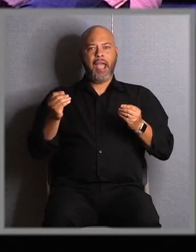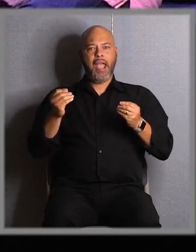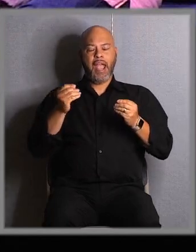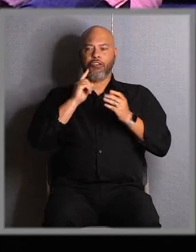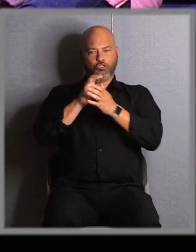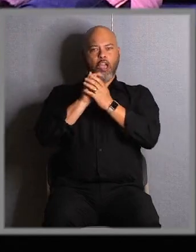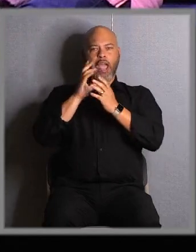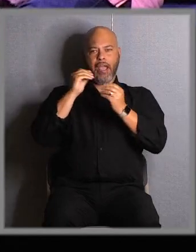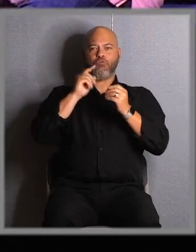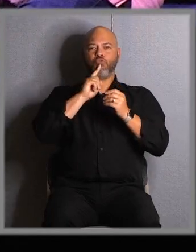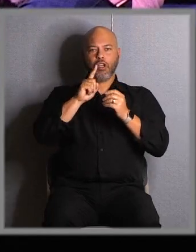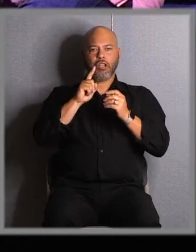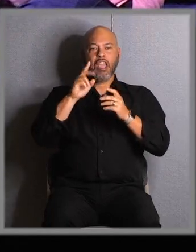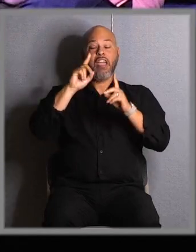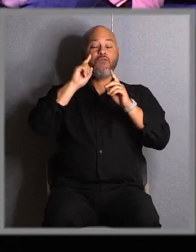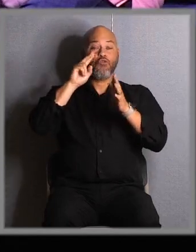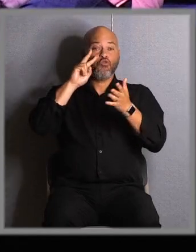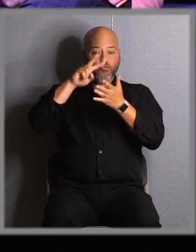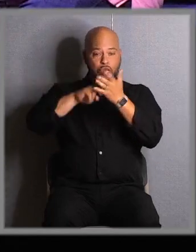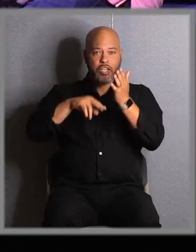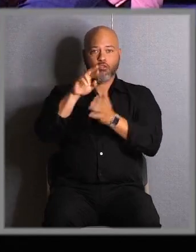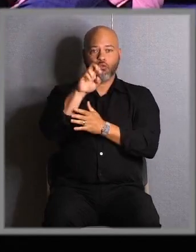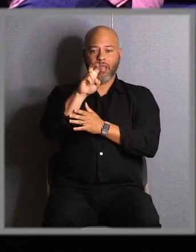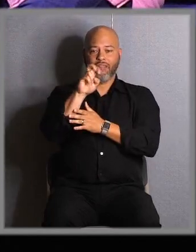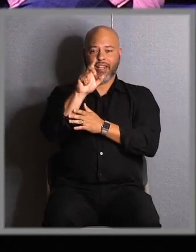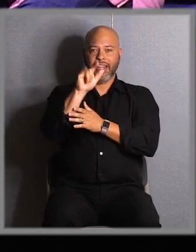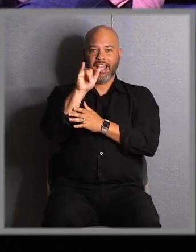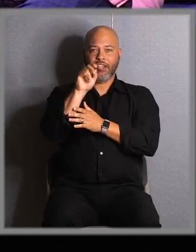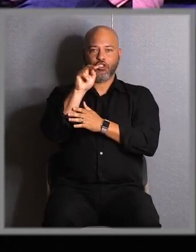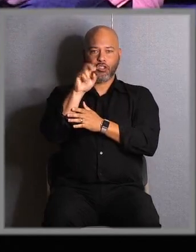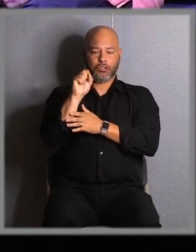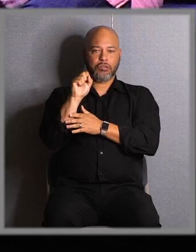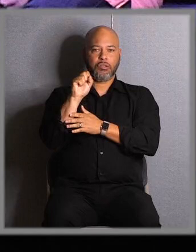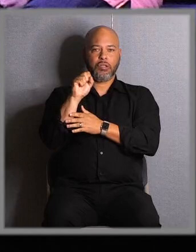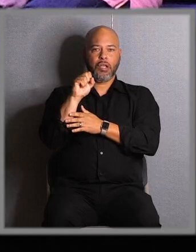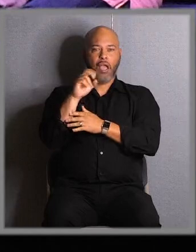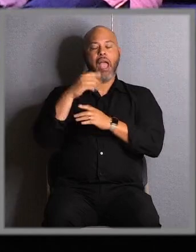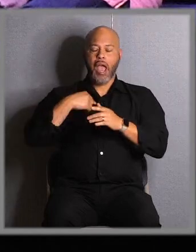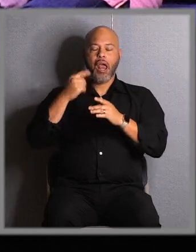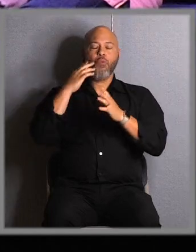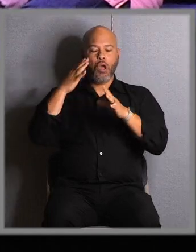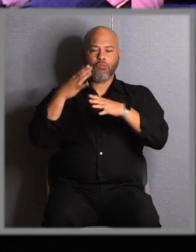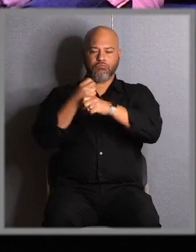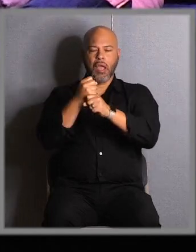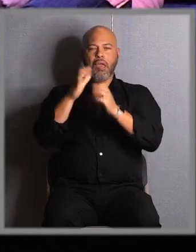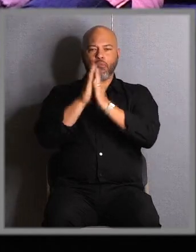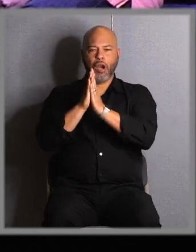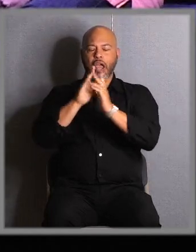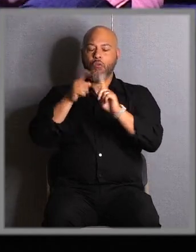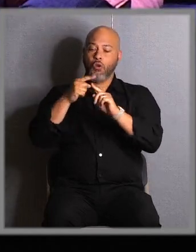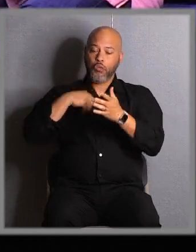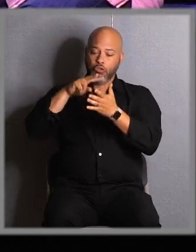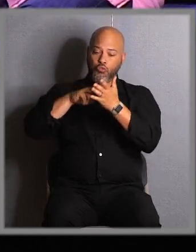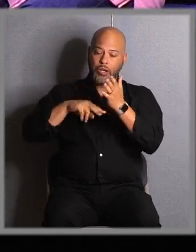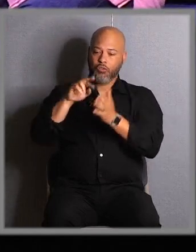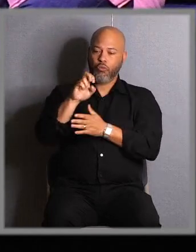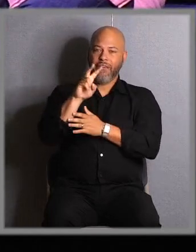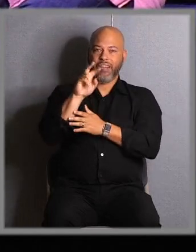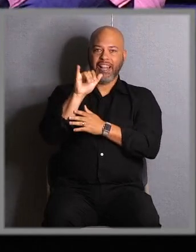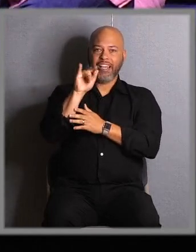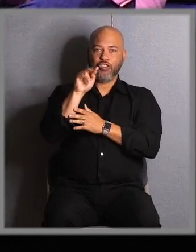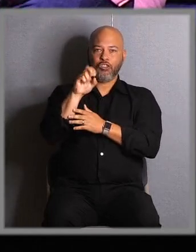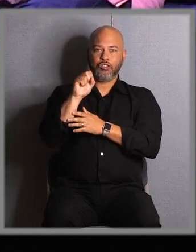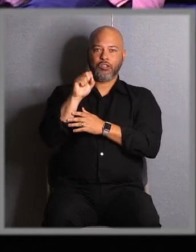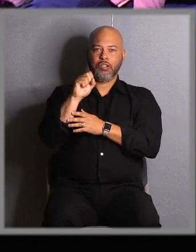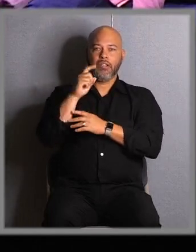fact, when we read Revelation, and we'll wrap up with this and pray, but when we read in the Revelation, the scene of